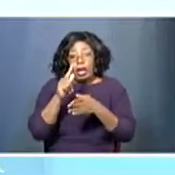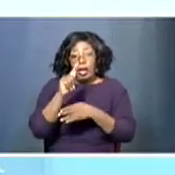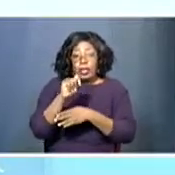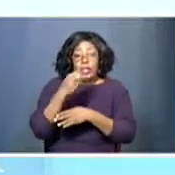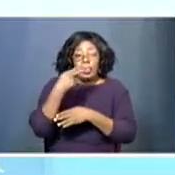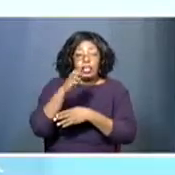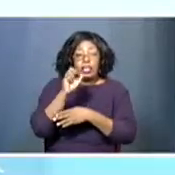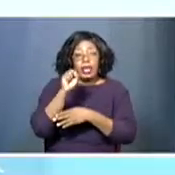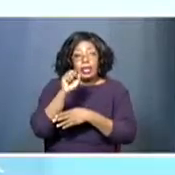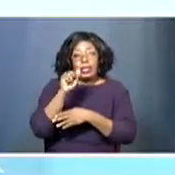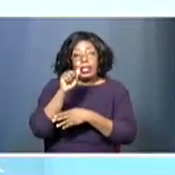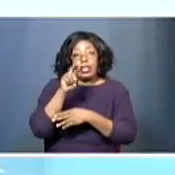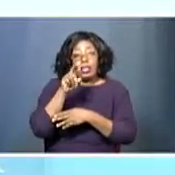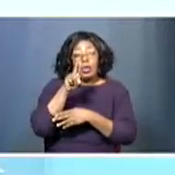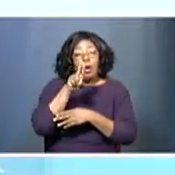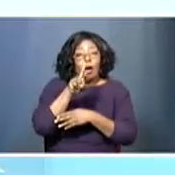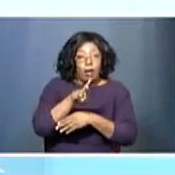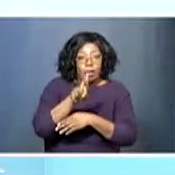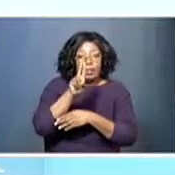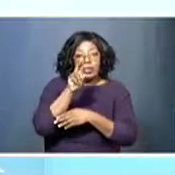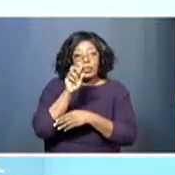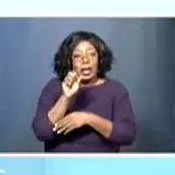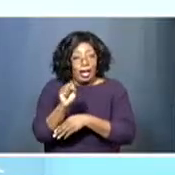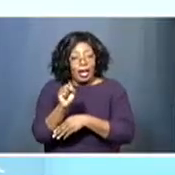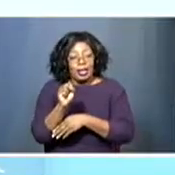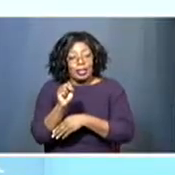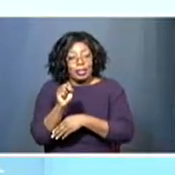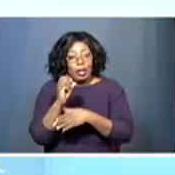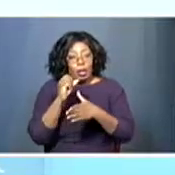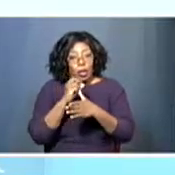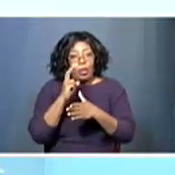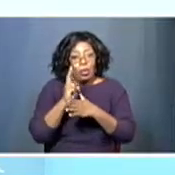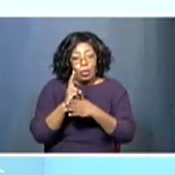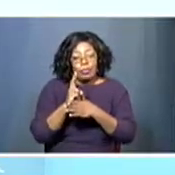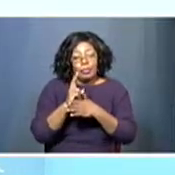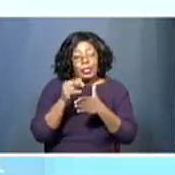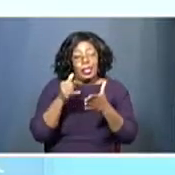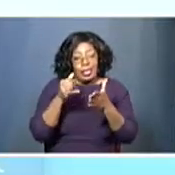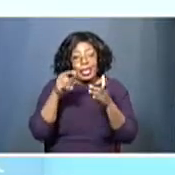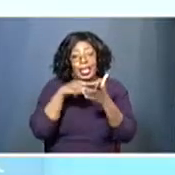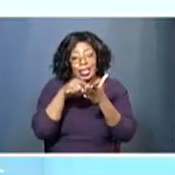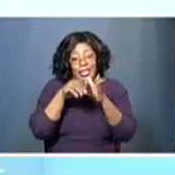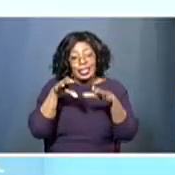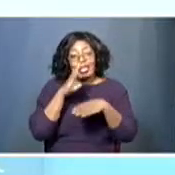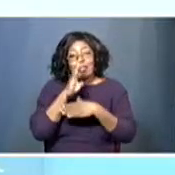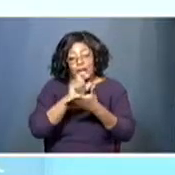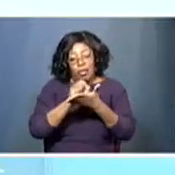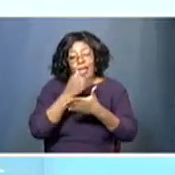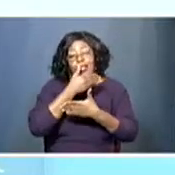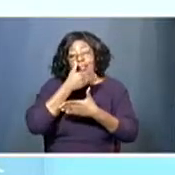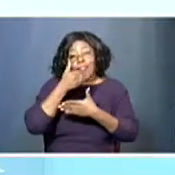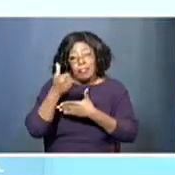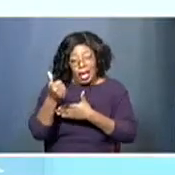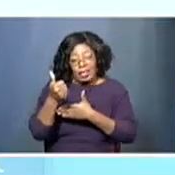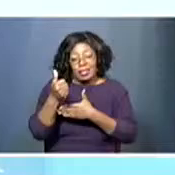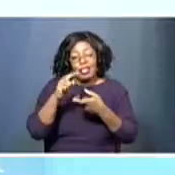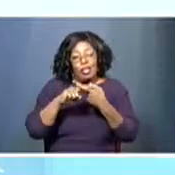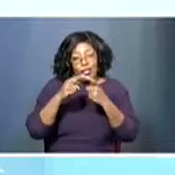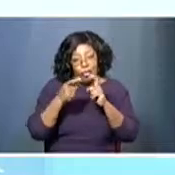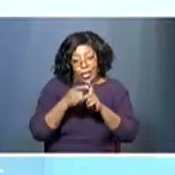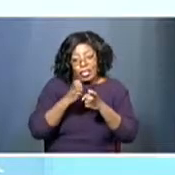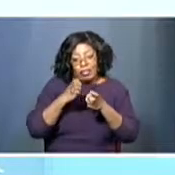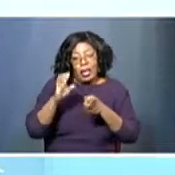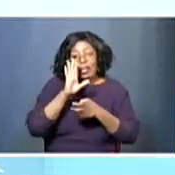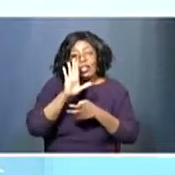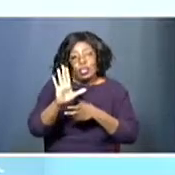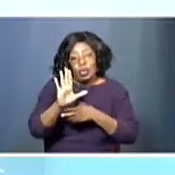find words to improve their writing. It can actually be a writer's best friend as it expands vocabulary and creative